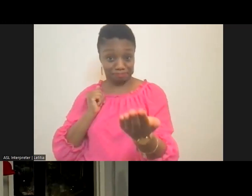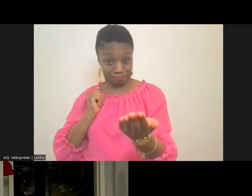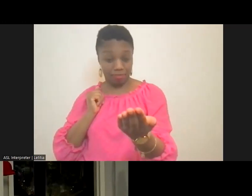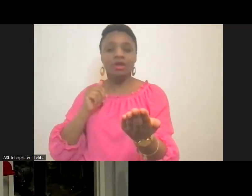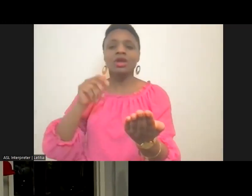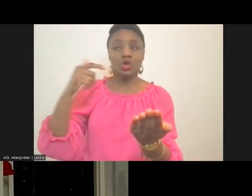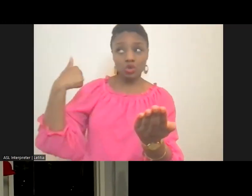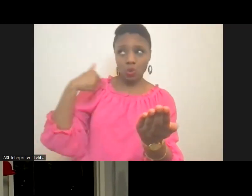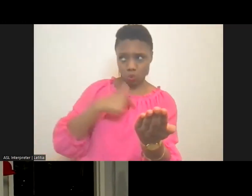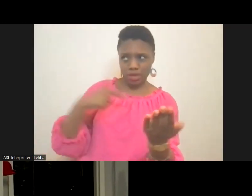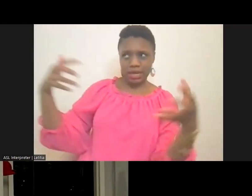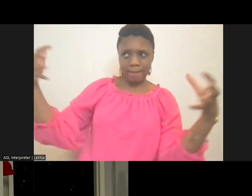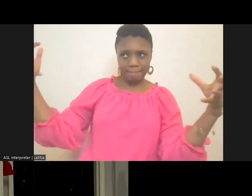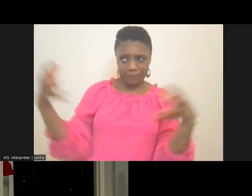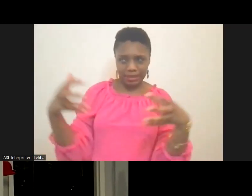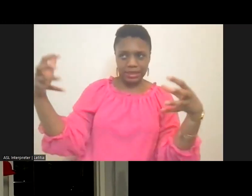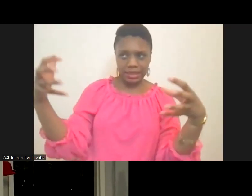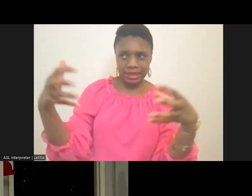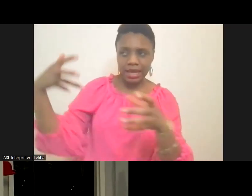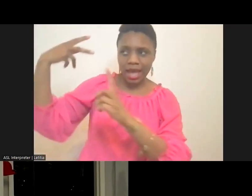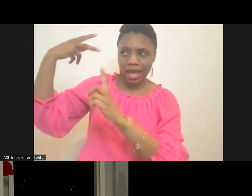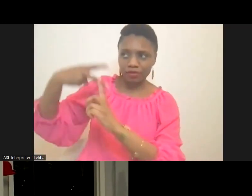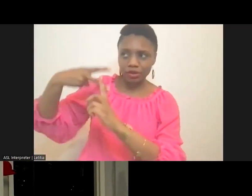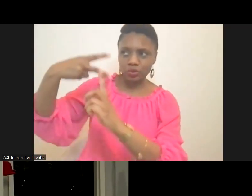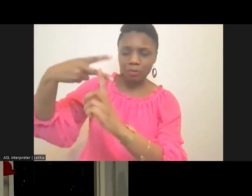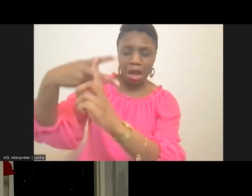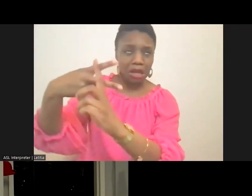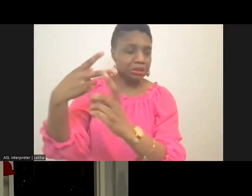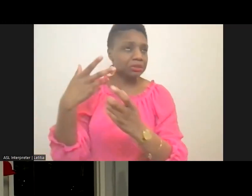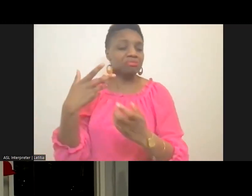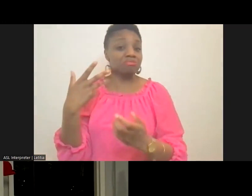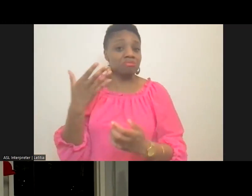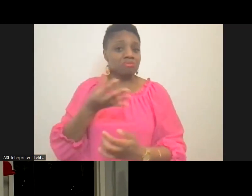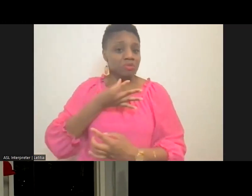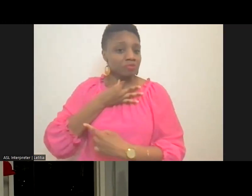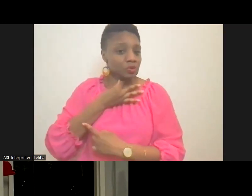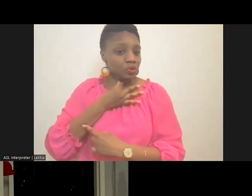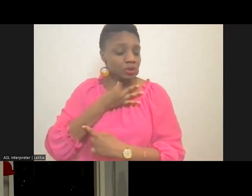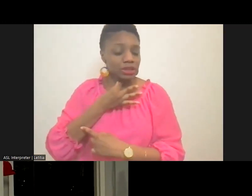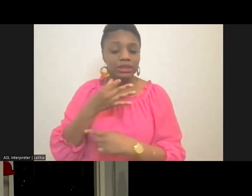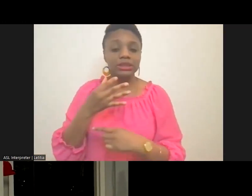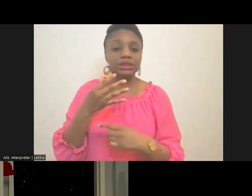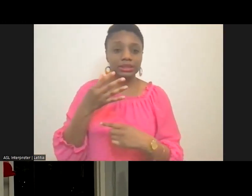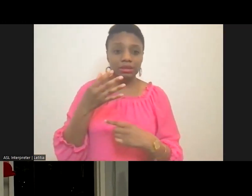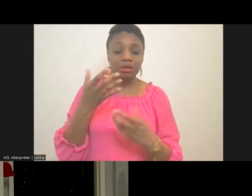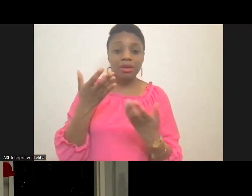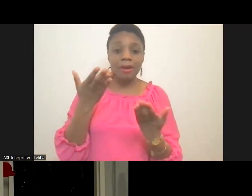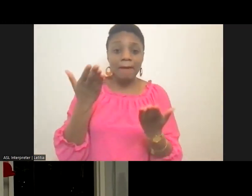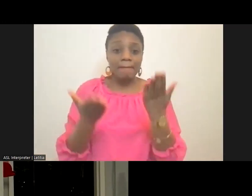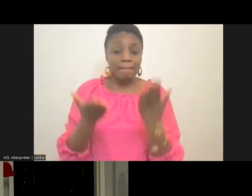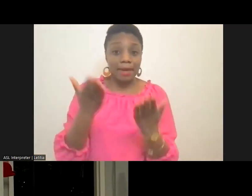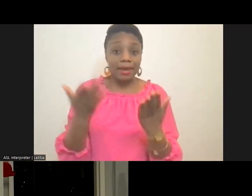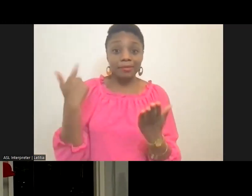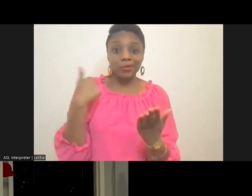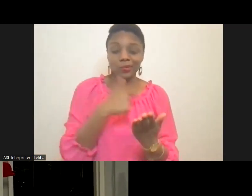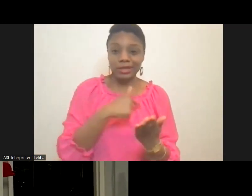I guess, is it helpful to you all right now? I don't know, maybe if we just even try to get a little bit more specific, like